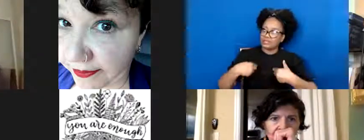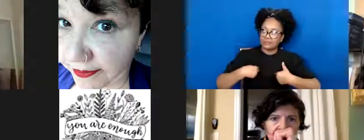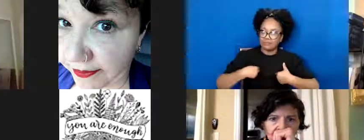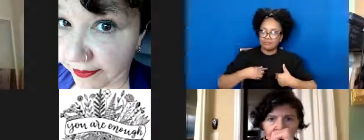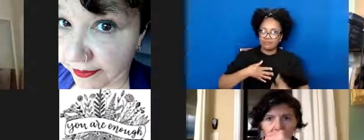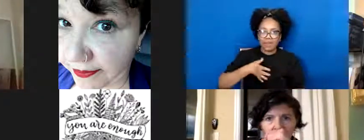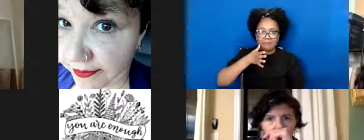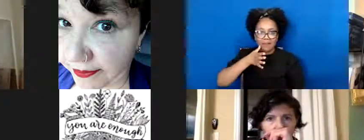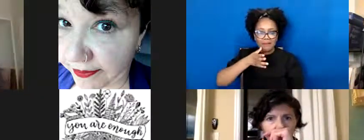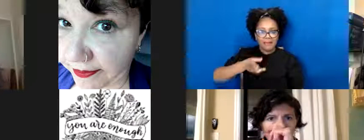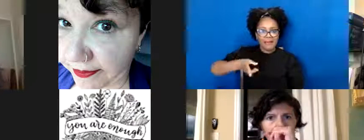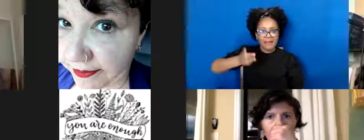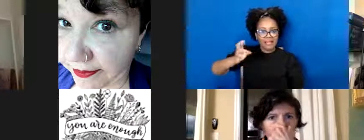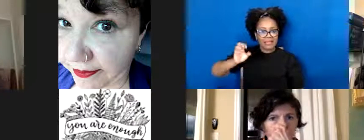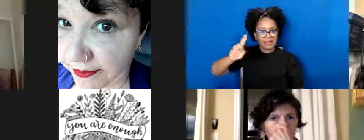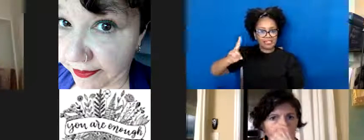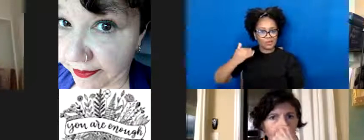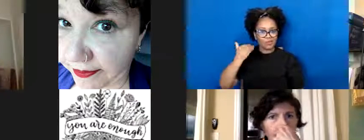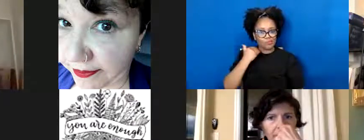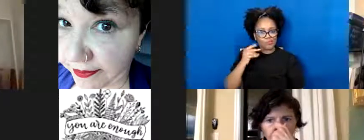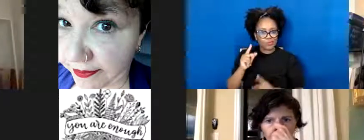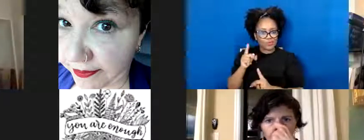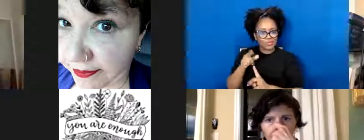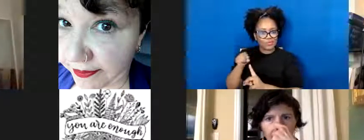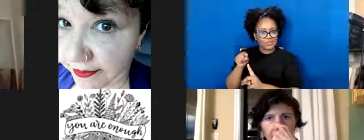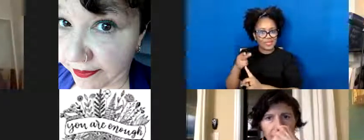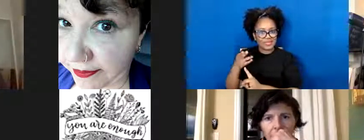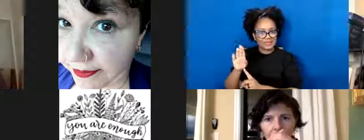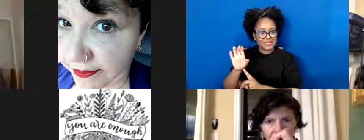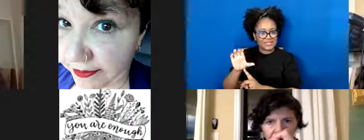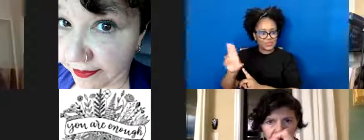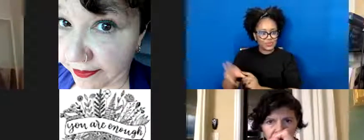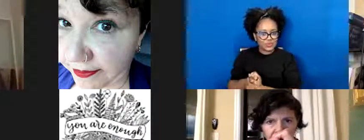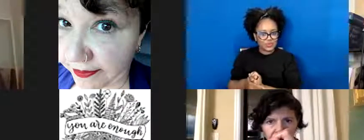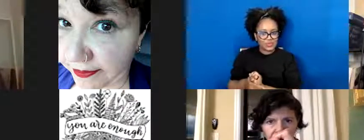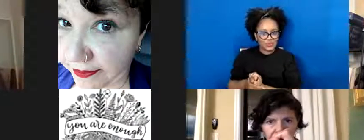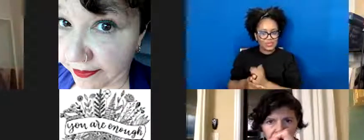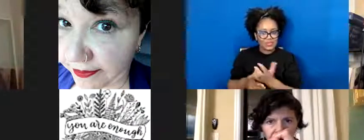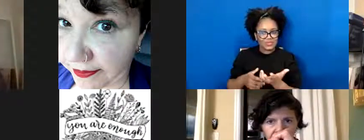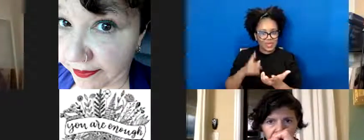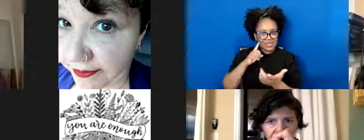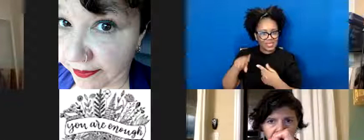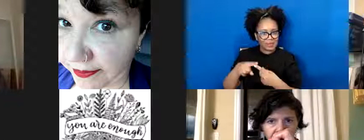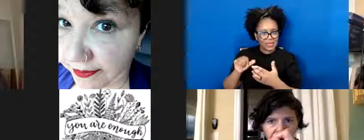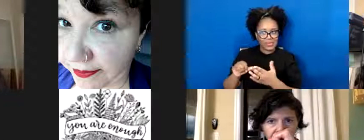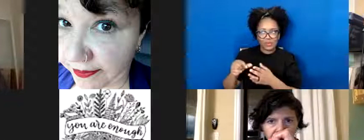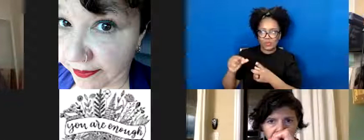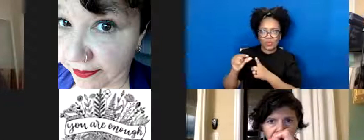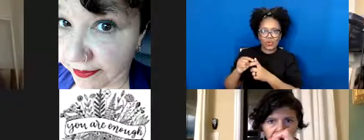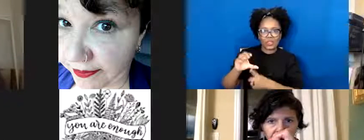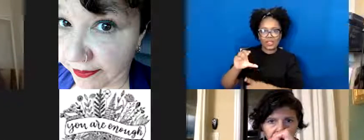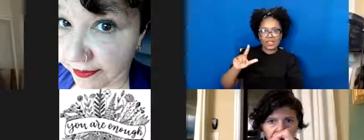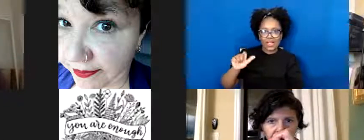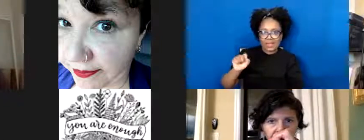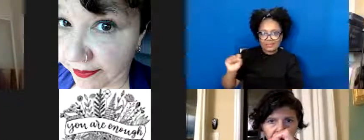you see yourself in terms of class? Because it's harder to describe my life to people because my mom's a professor, but I